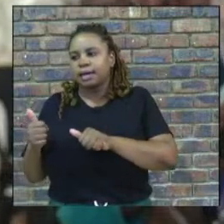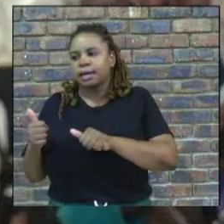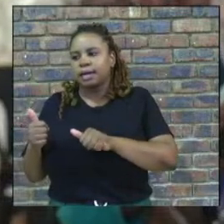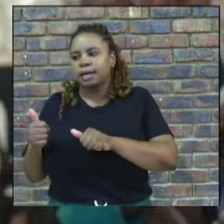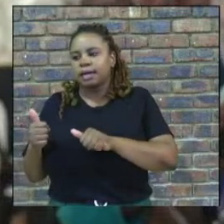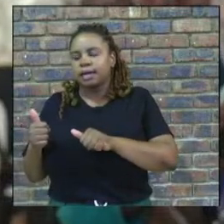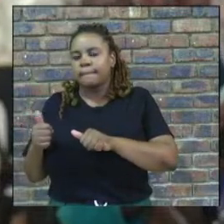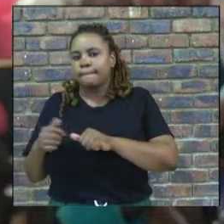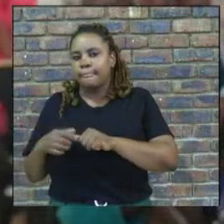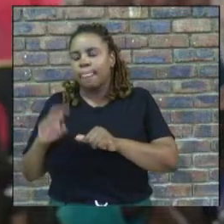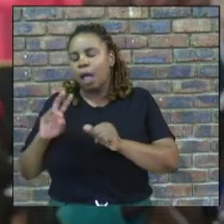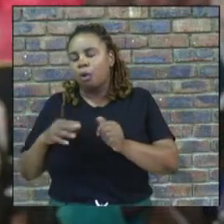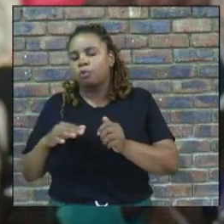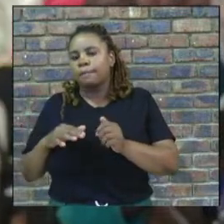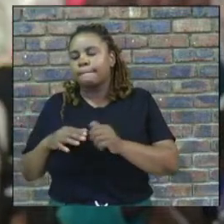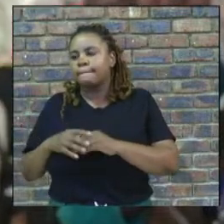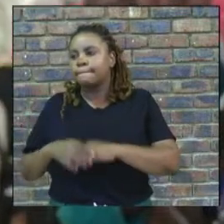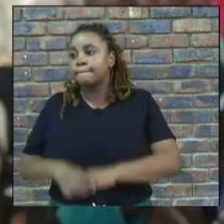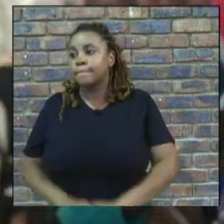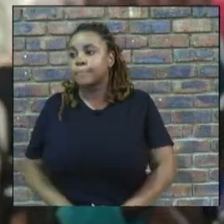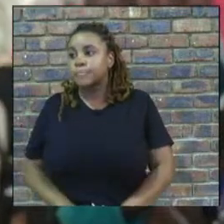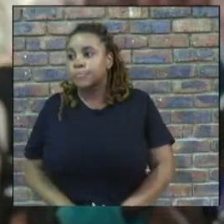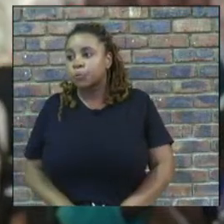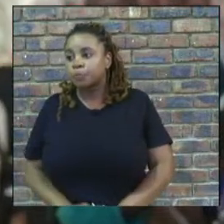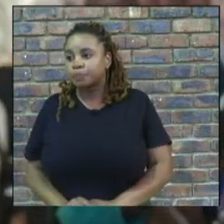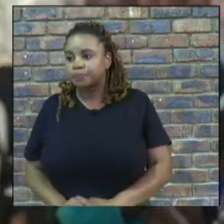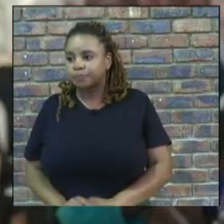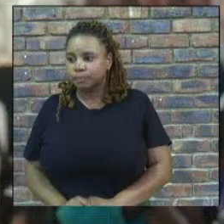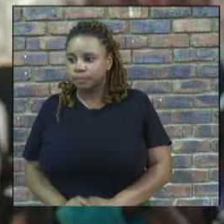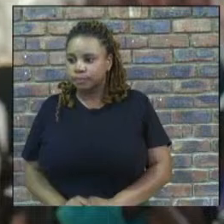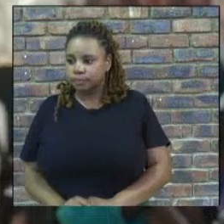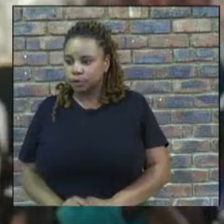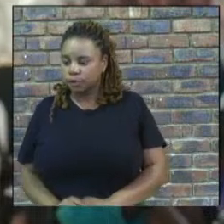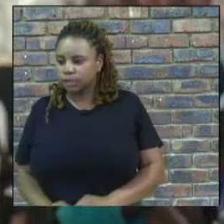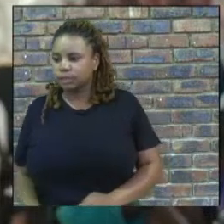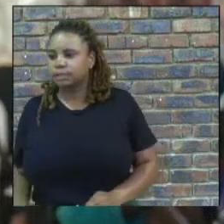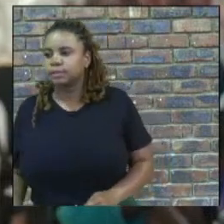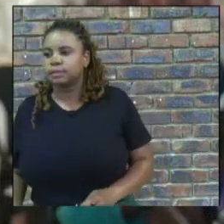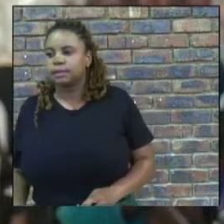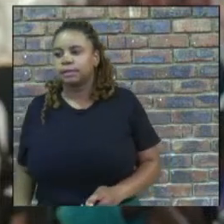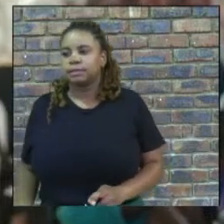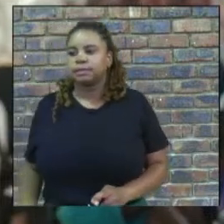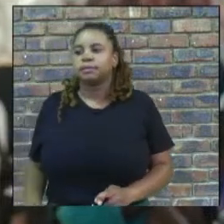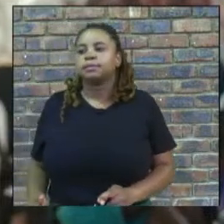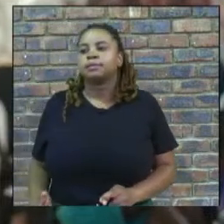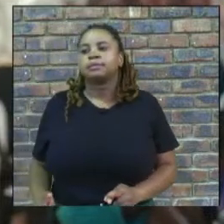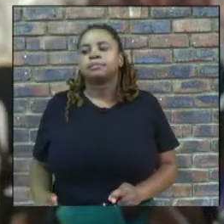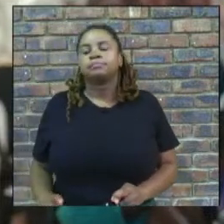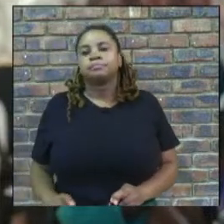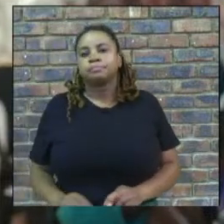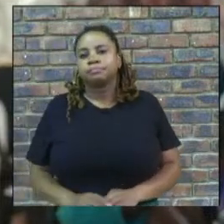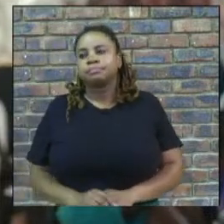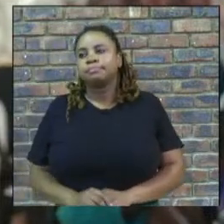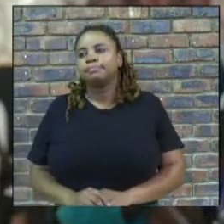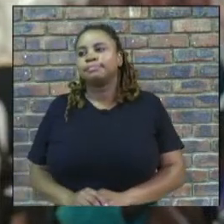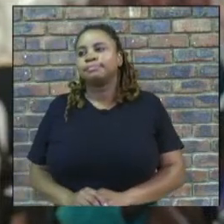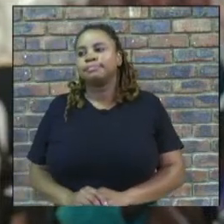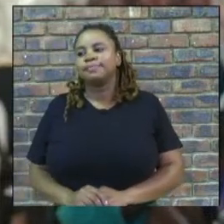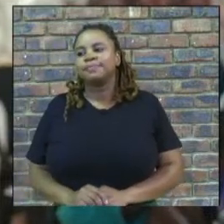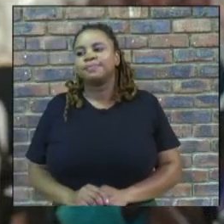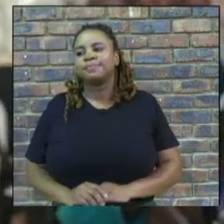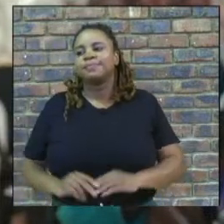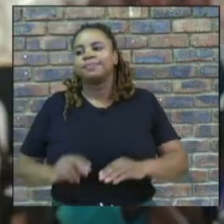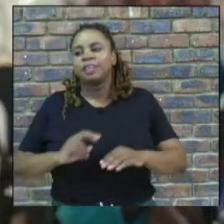as we know currently, RDP is being brought to us in the fronting of housing. And we know that